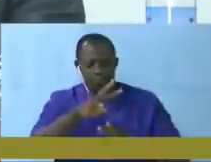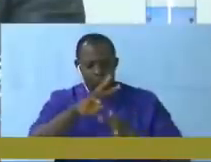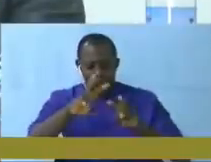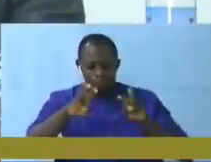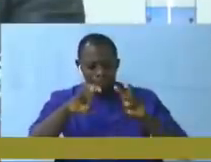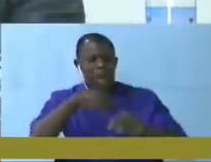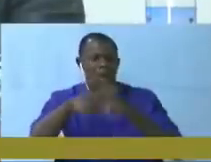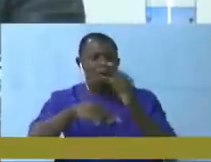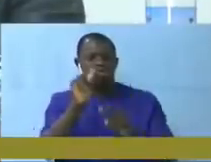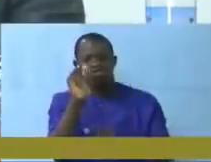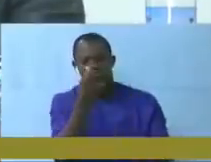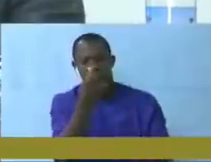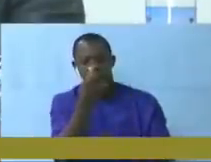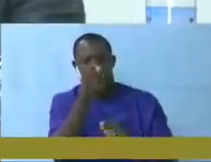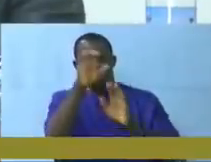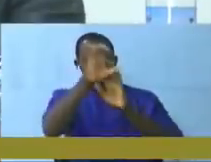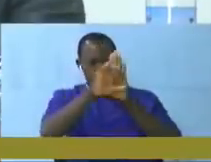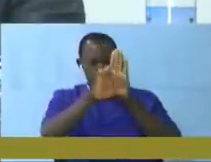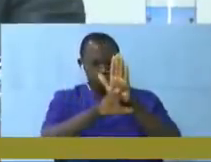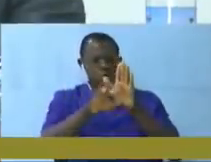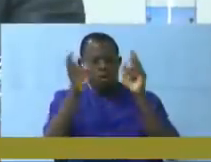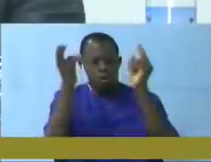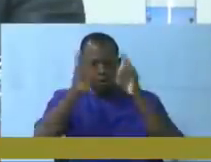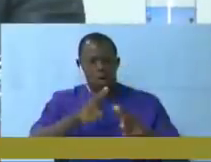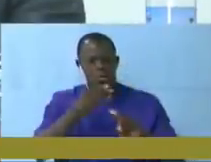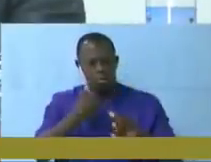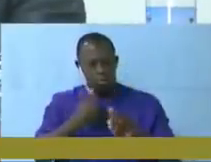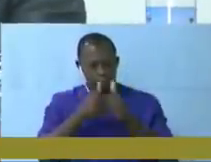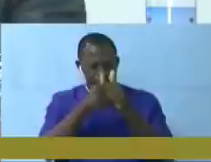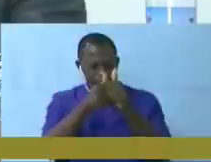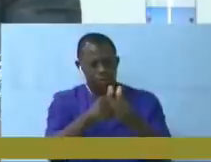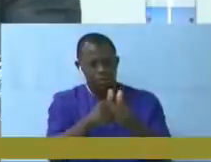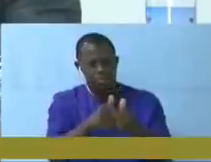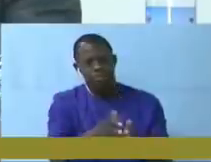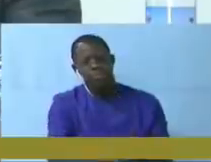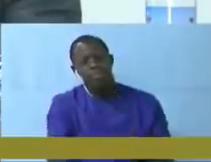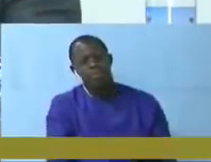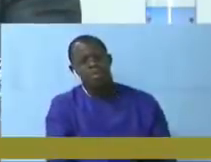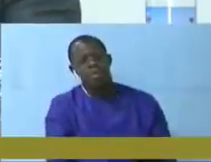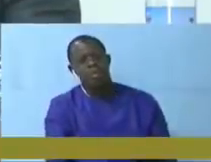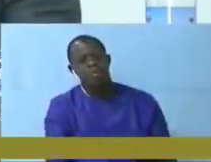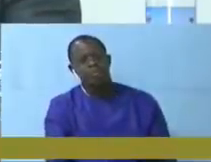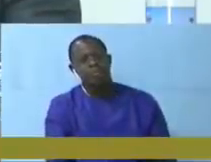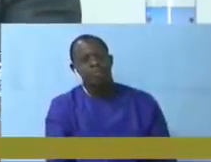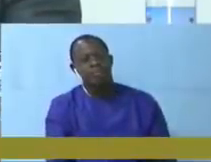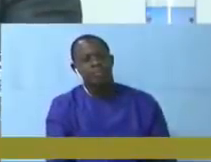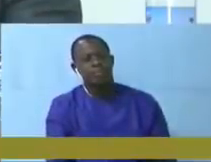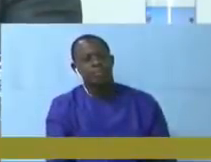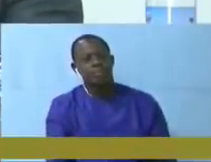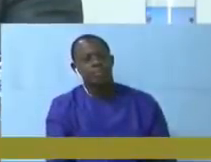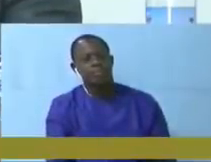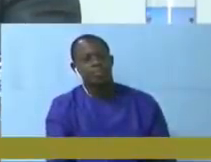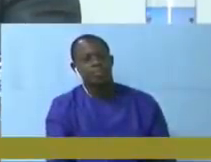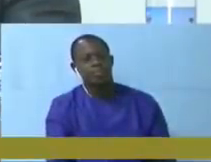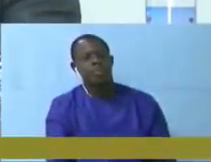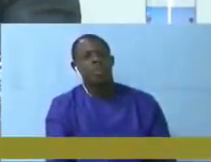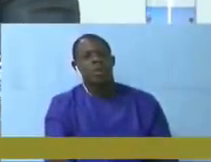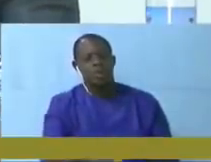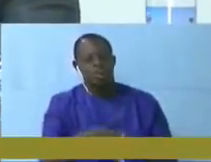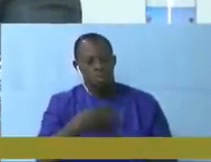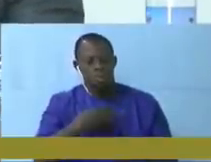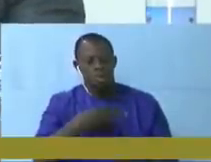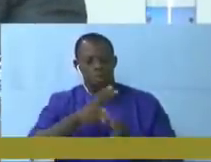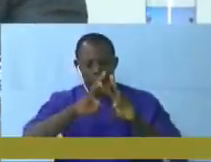out téré bo xamné moy loi bi rewmi di doxé. Is all in search for a more